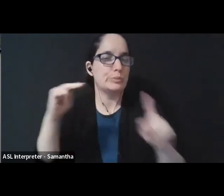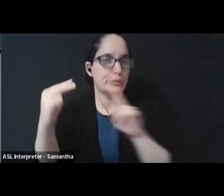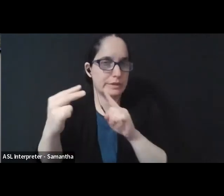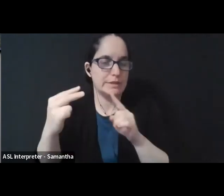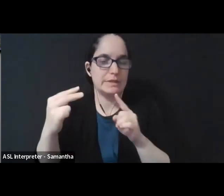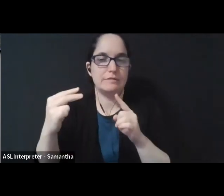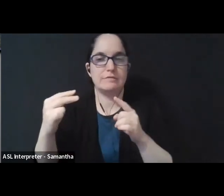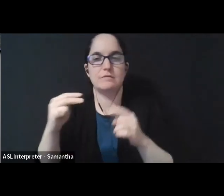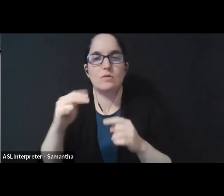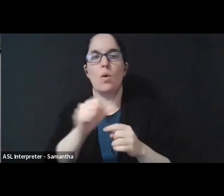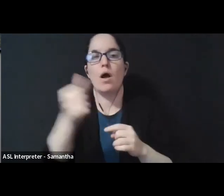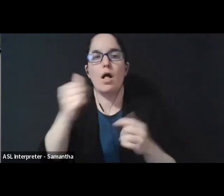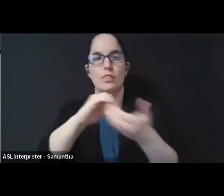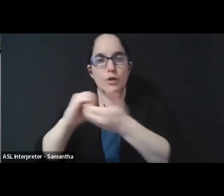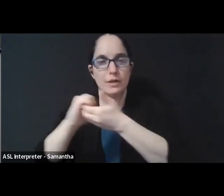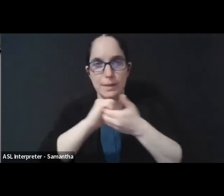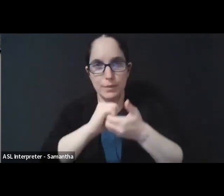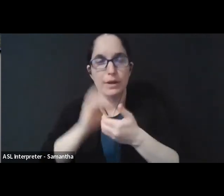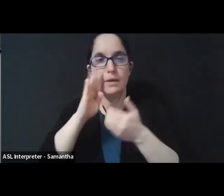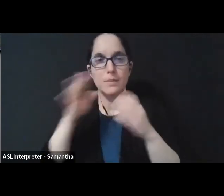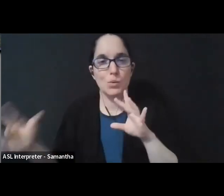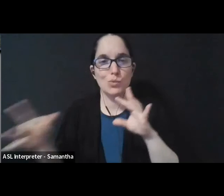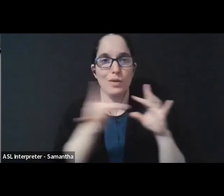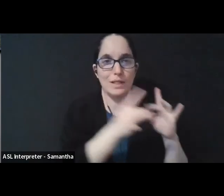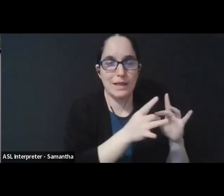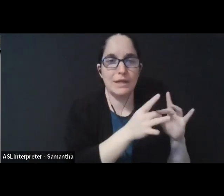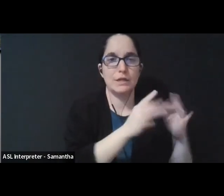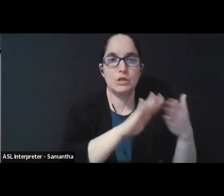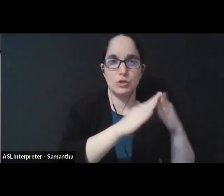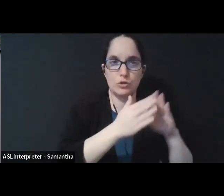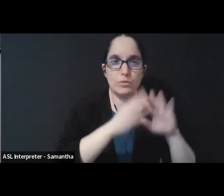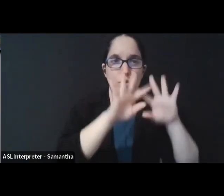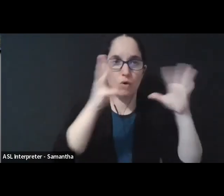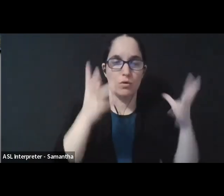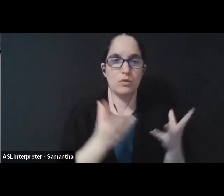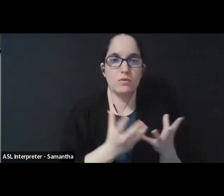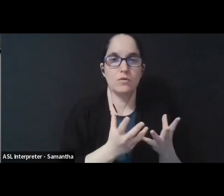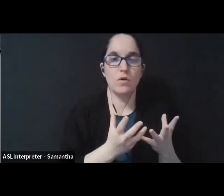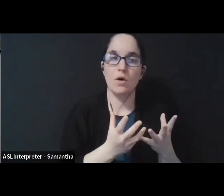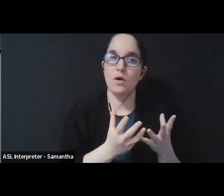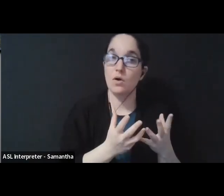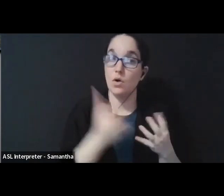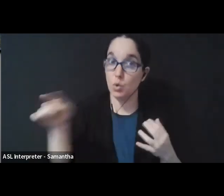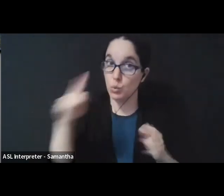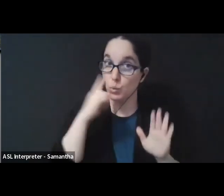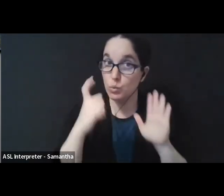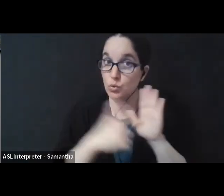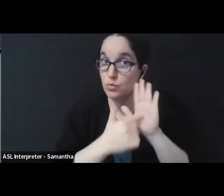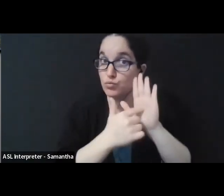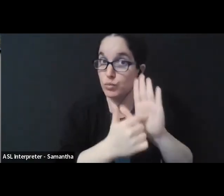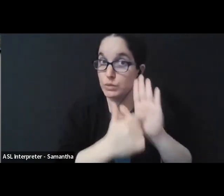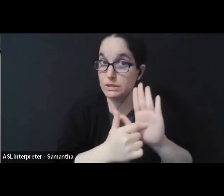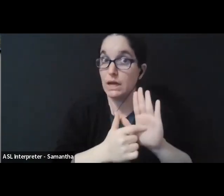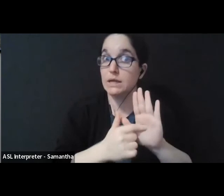having, oftentimes in relationship to the community as whole? Do you see yourselves as being representative of your